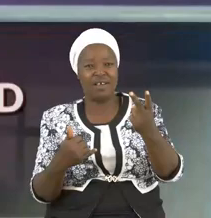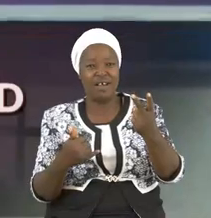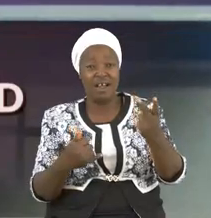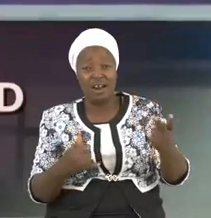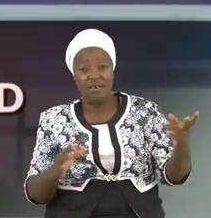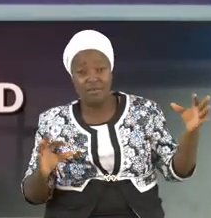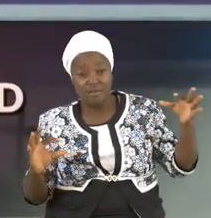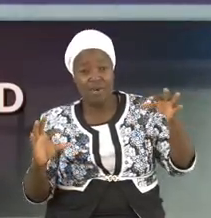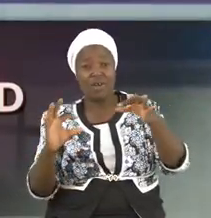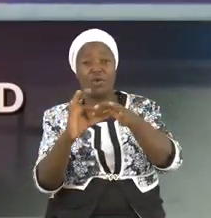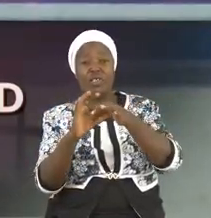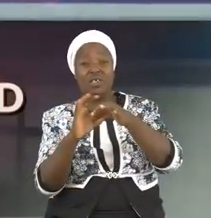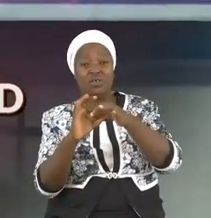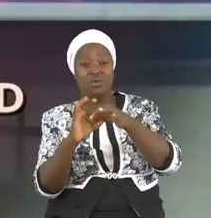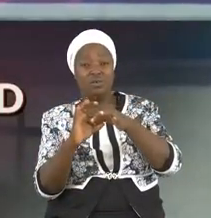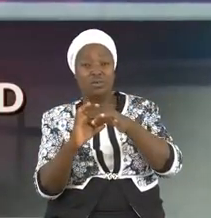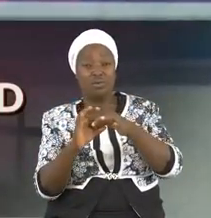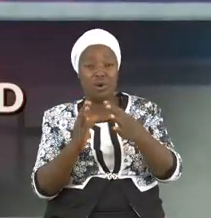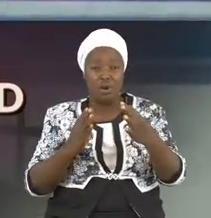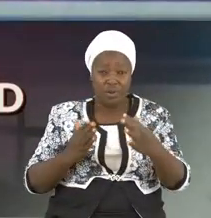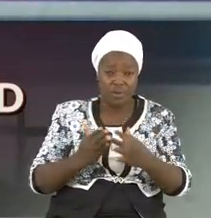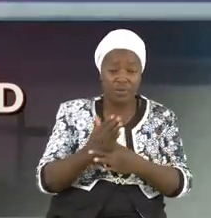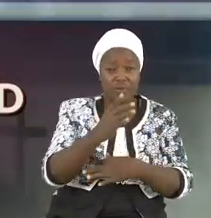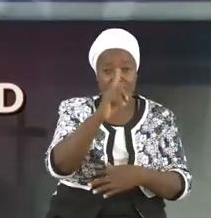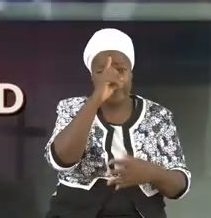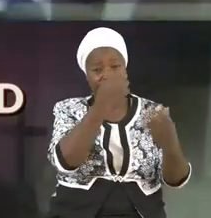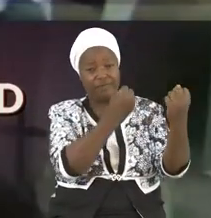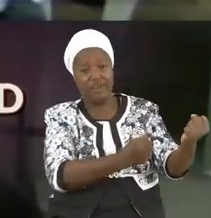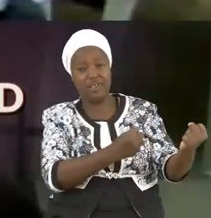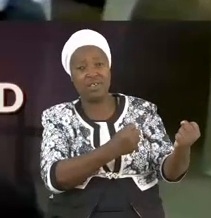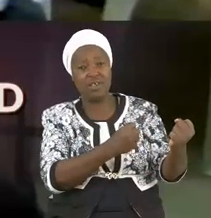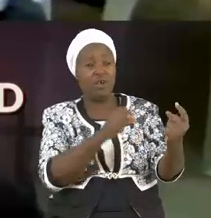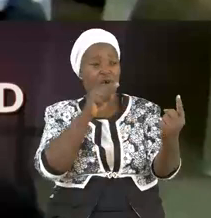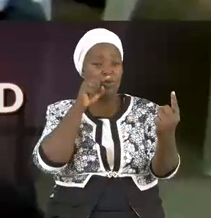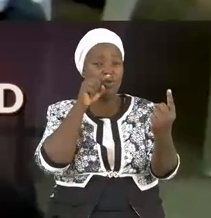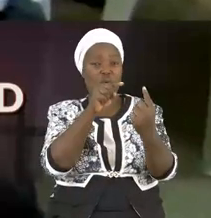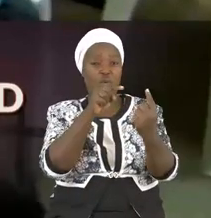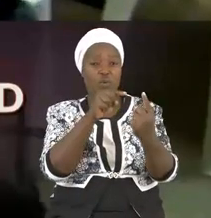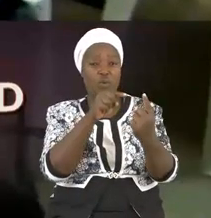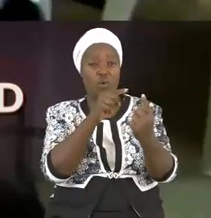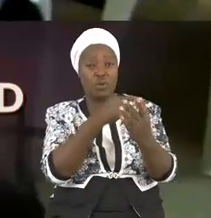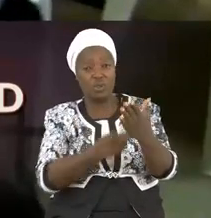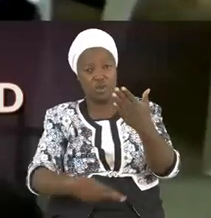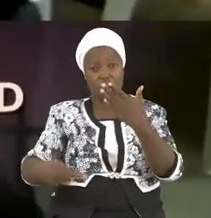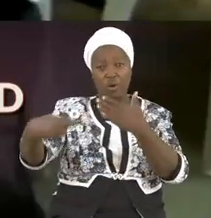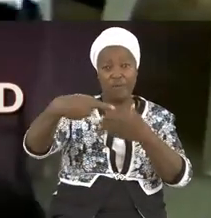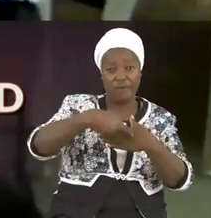through faith towards recovery from all